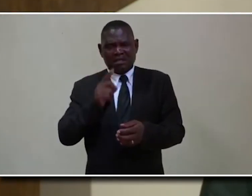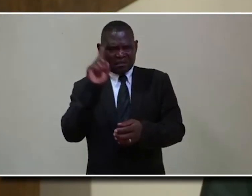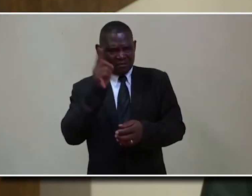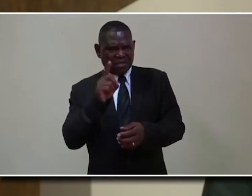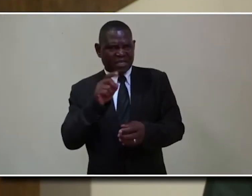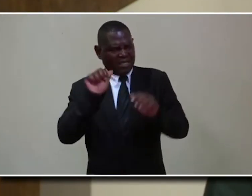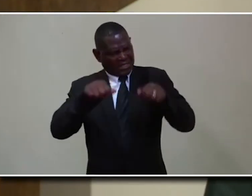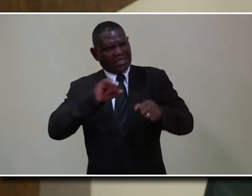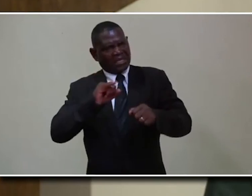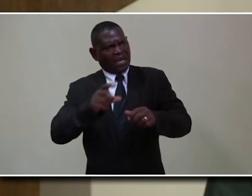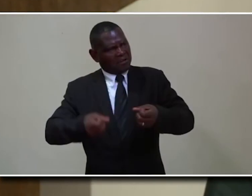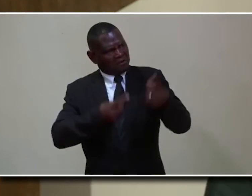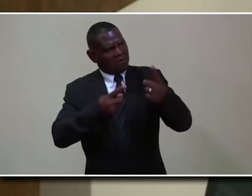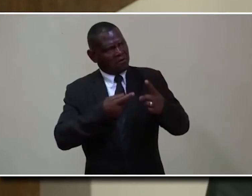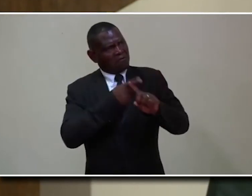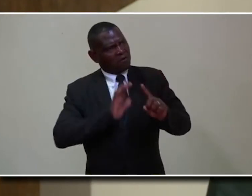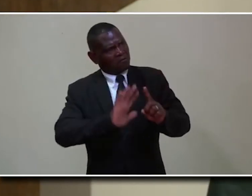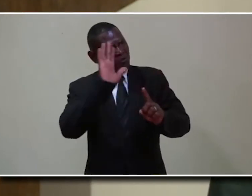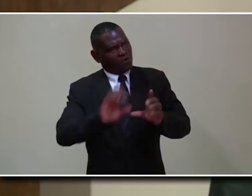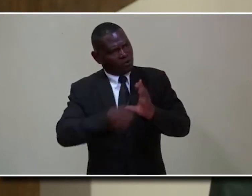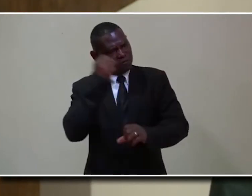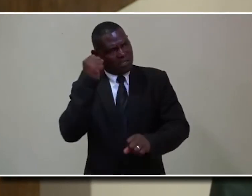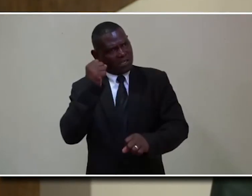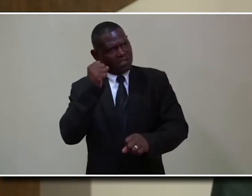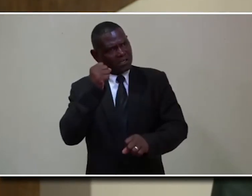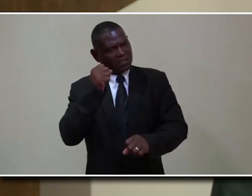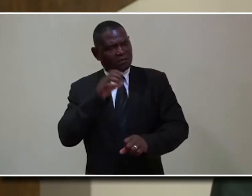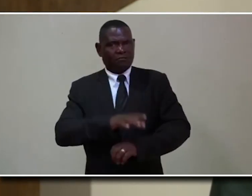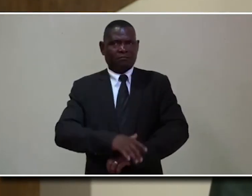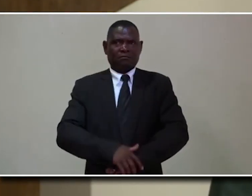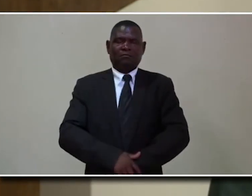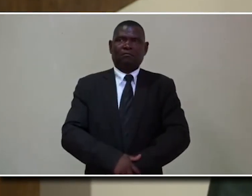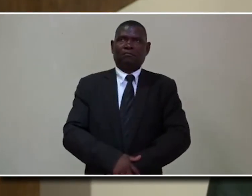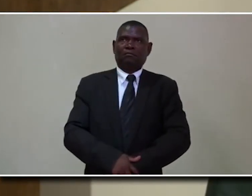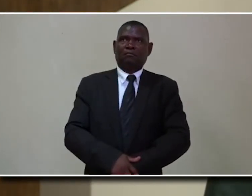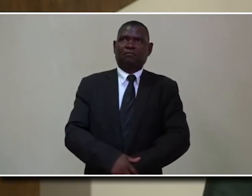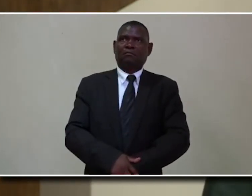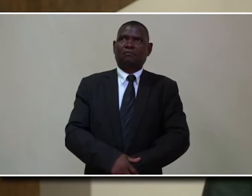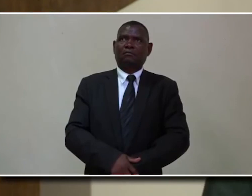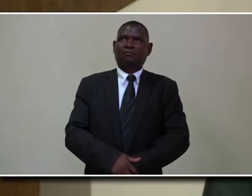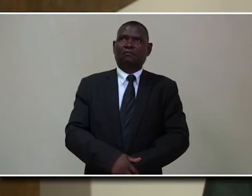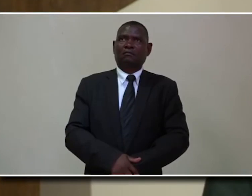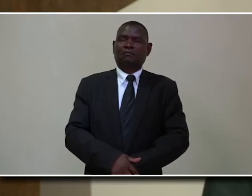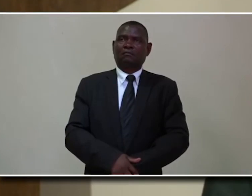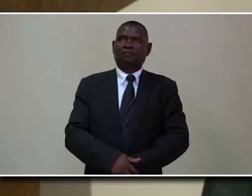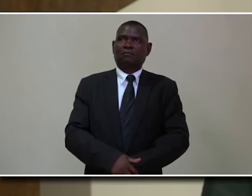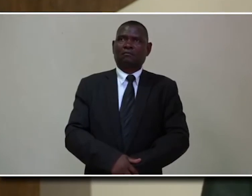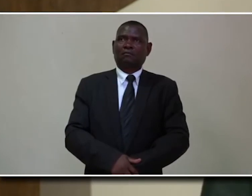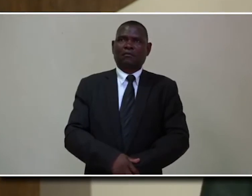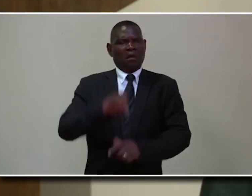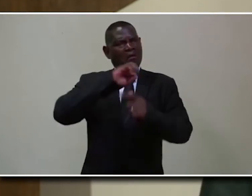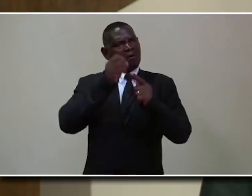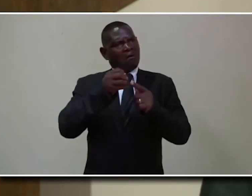go from your spirit? Nzapita kuti kuchoka kumzimu wanu? Or where can I